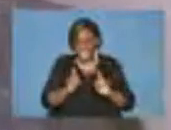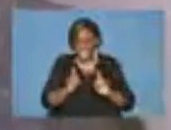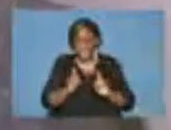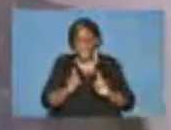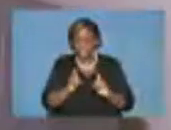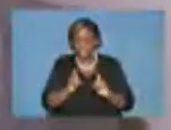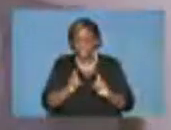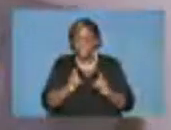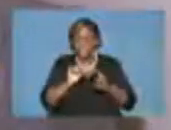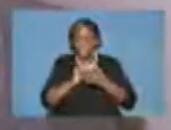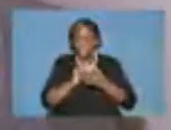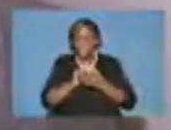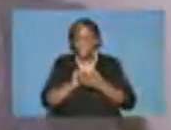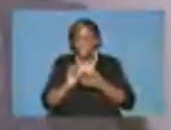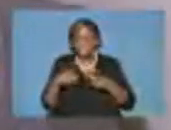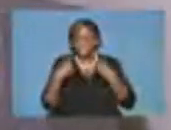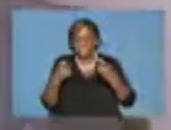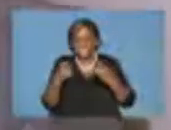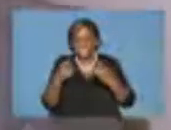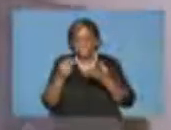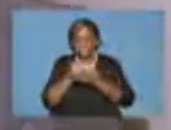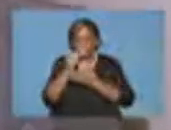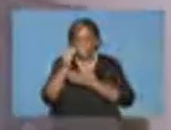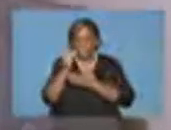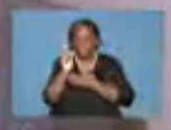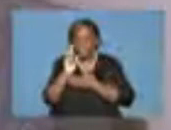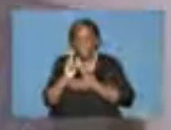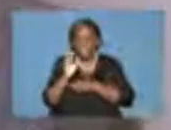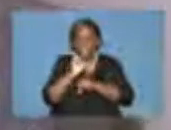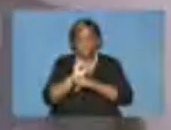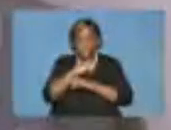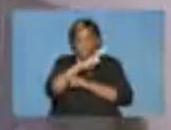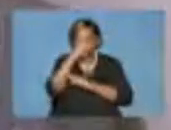process, which will qualify them as energy efficient and solar assessment technicians.